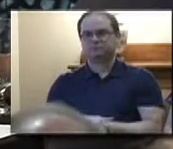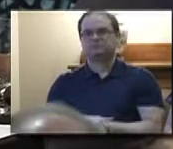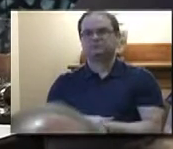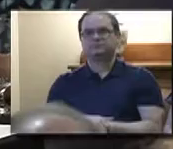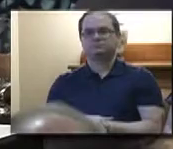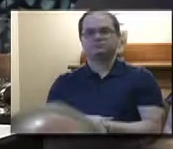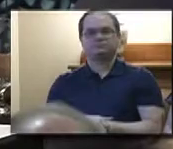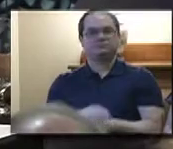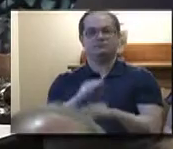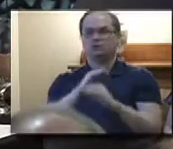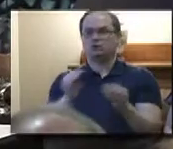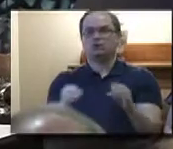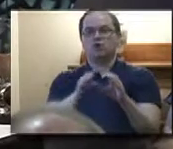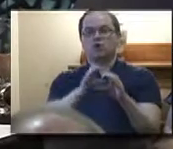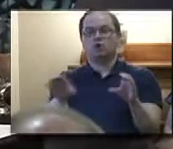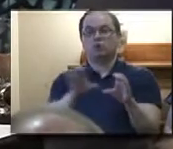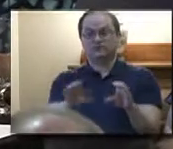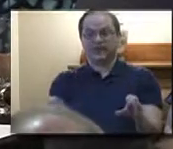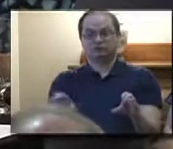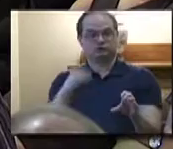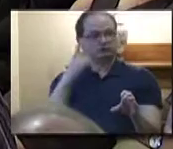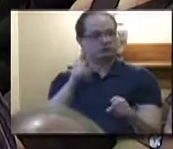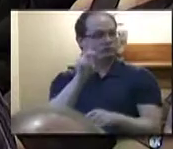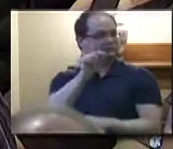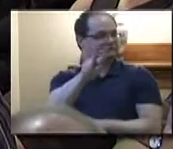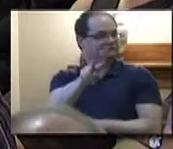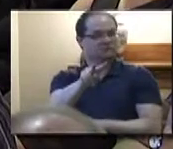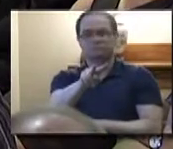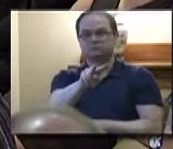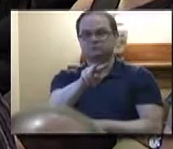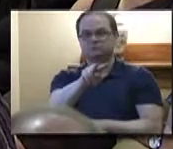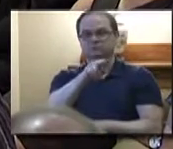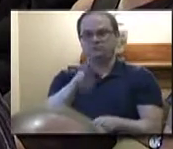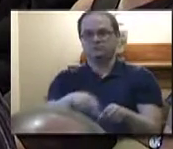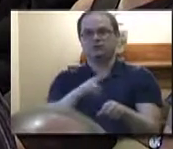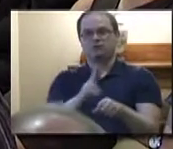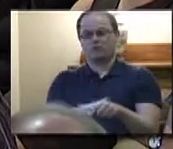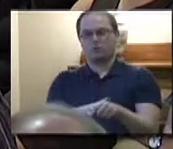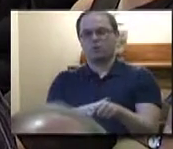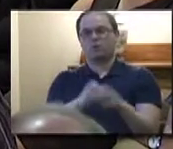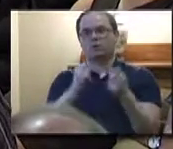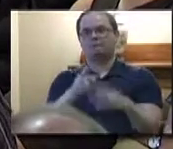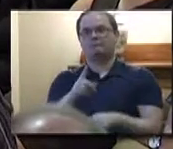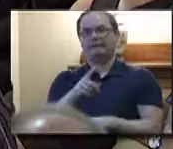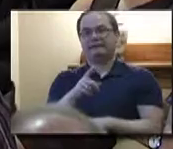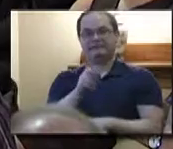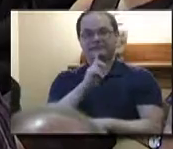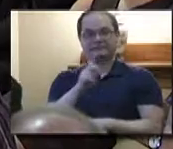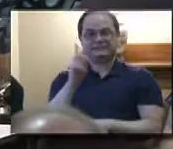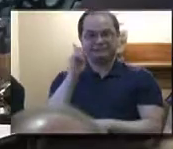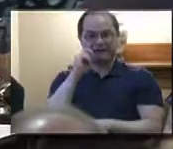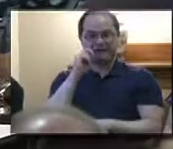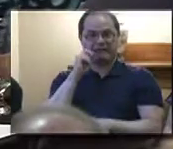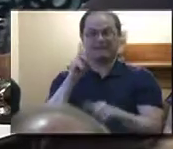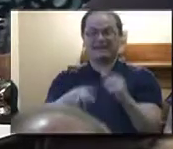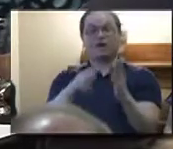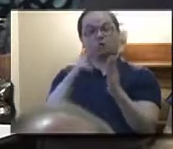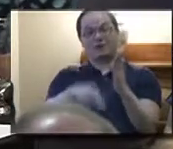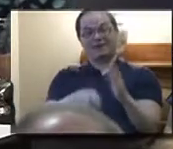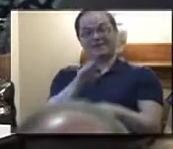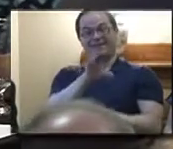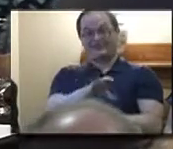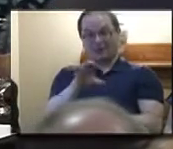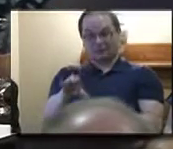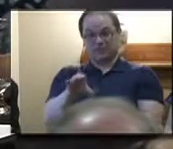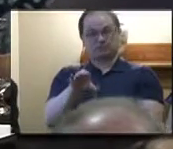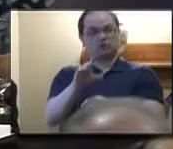No closed captioning in TV. Of course, a lot of them, deaf inmates, can't read the captioning